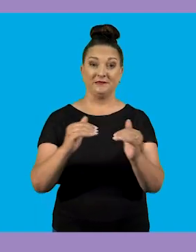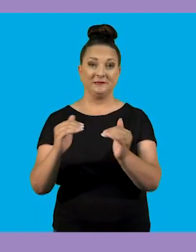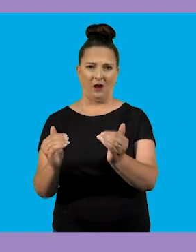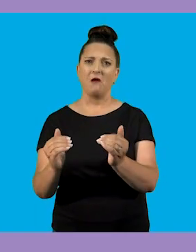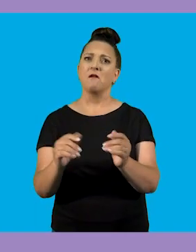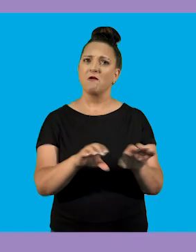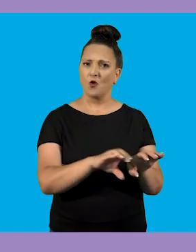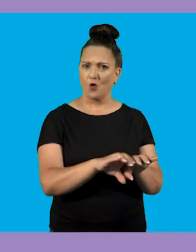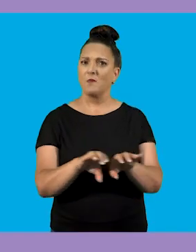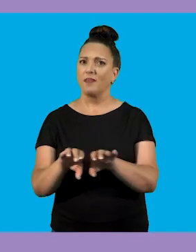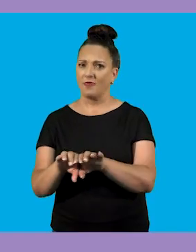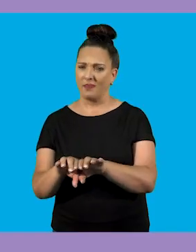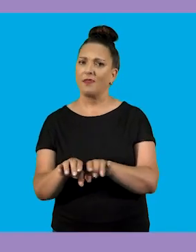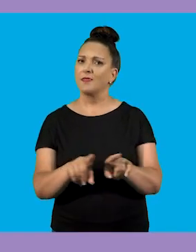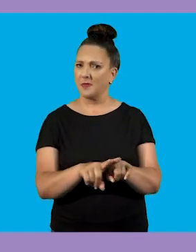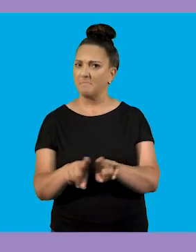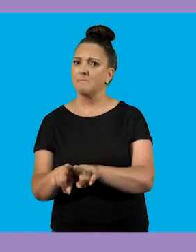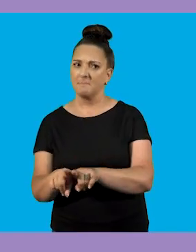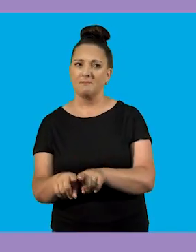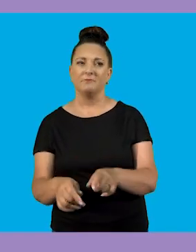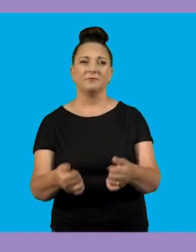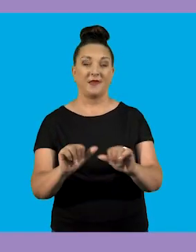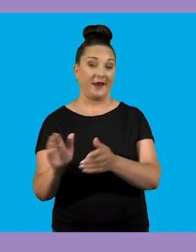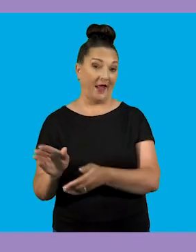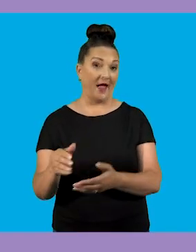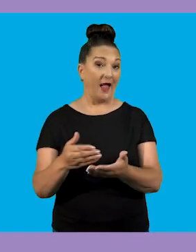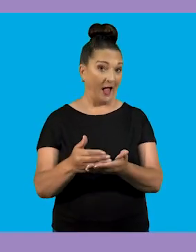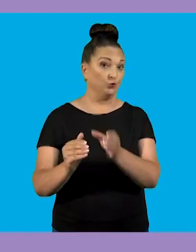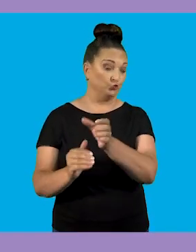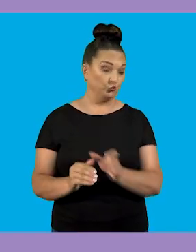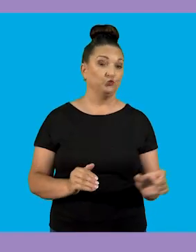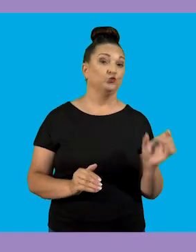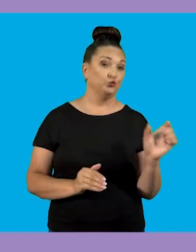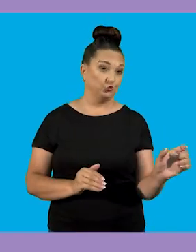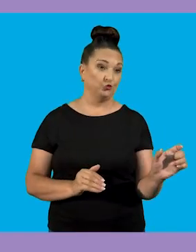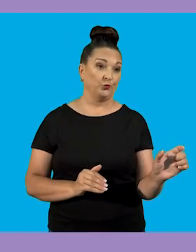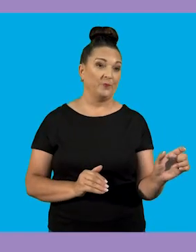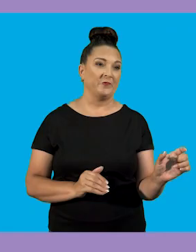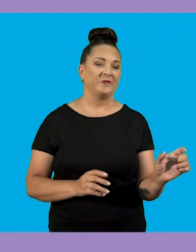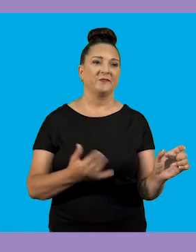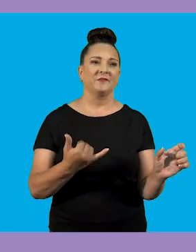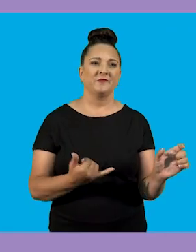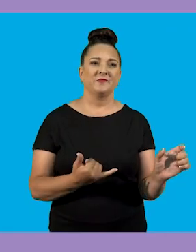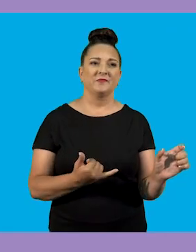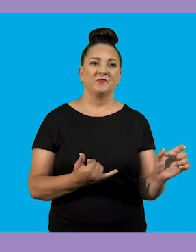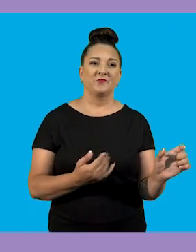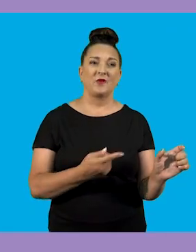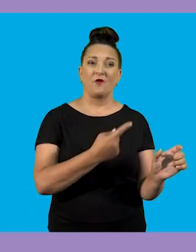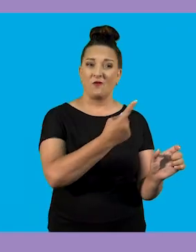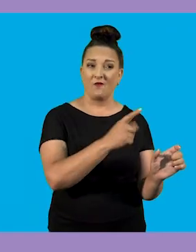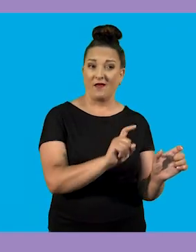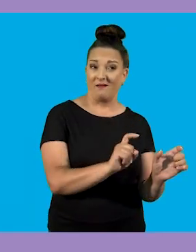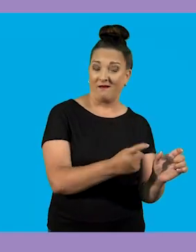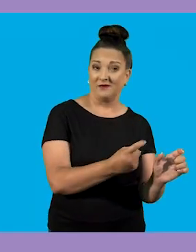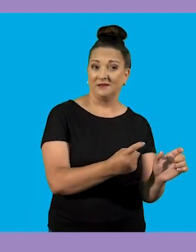those brackets are common in this expression. So we are going to take them out as a common factor, and we are going to be left